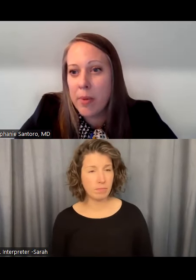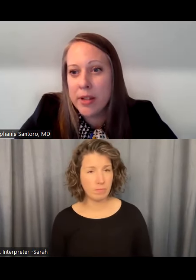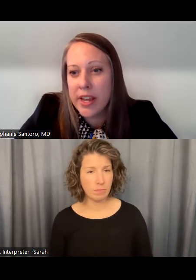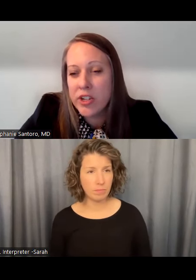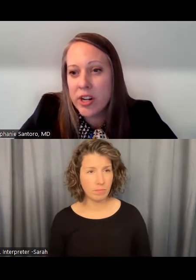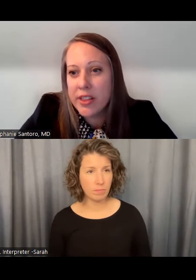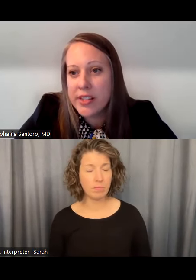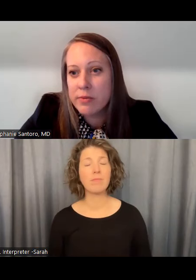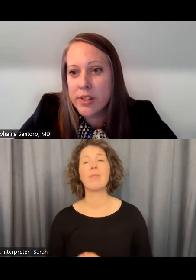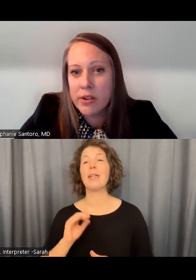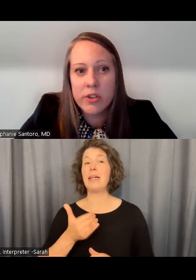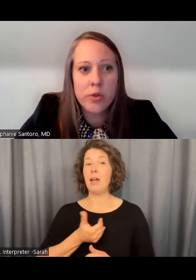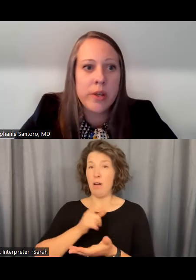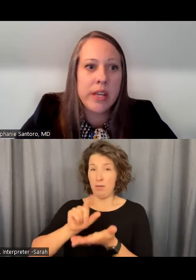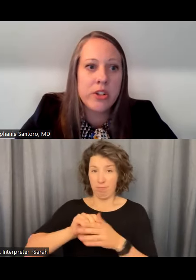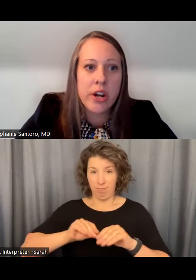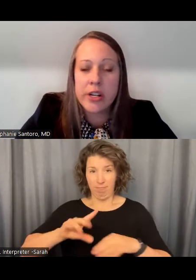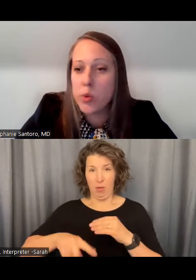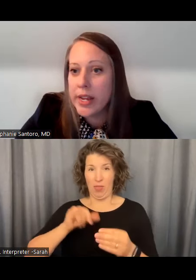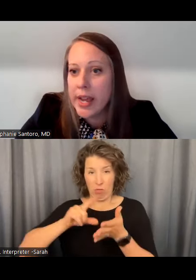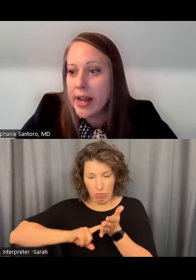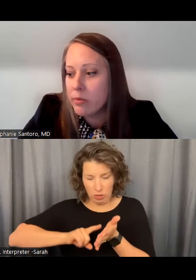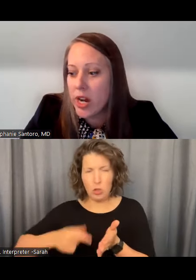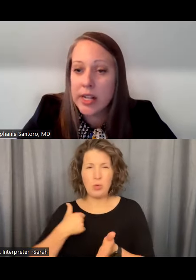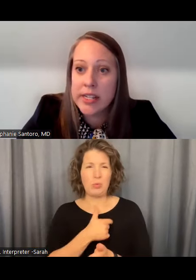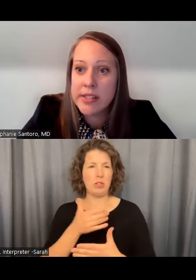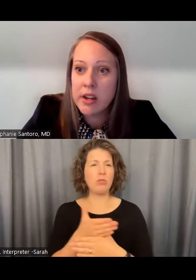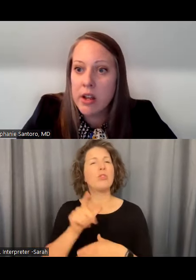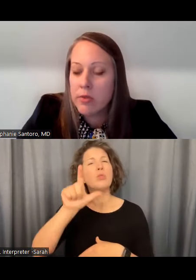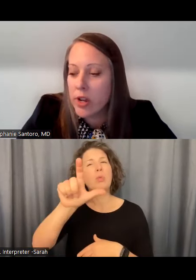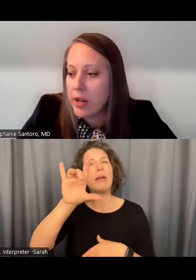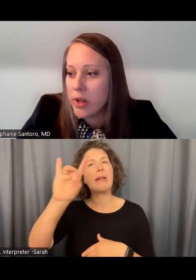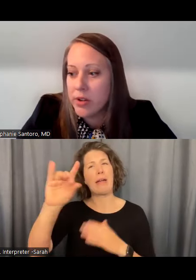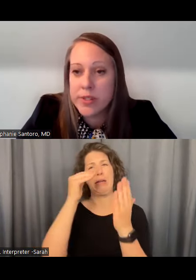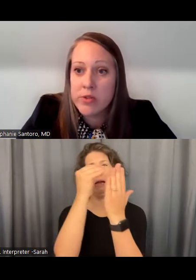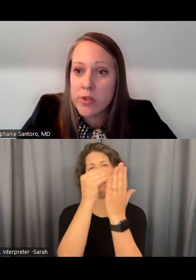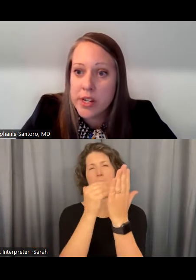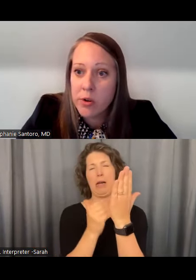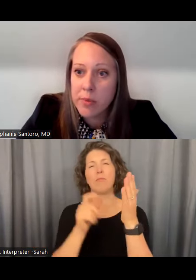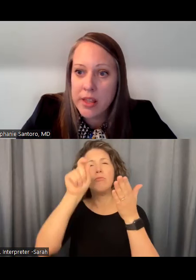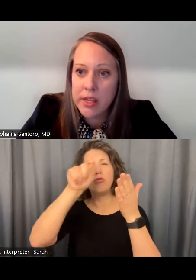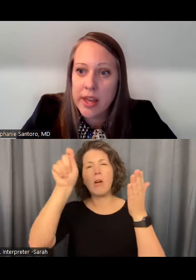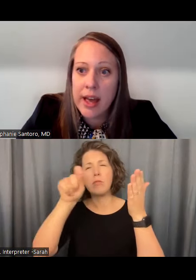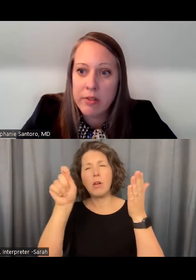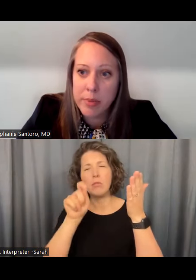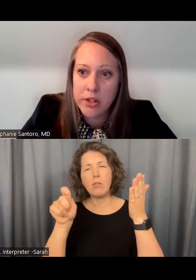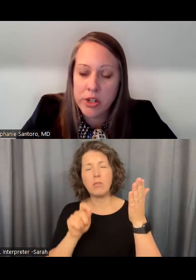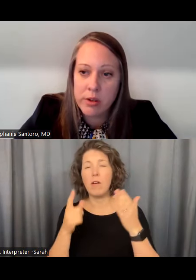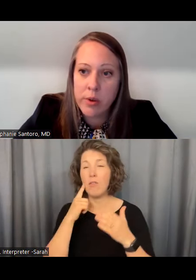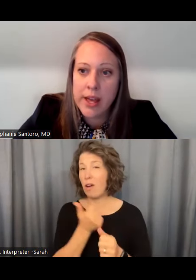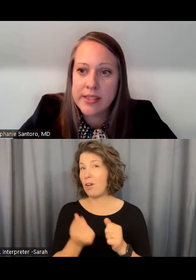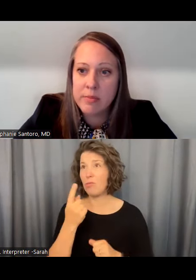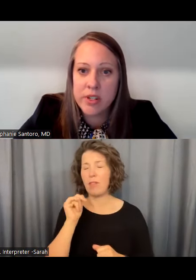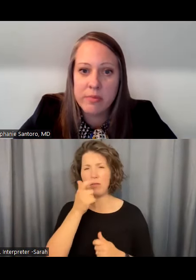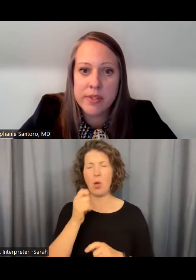In our publication on this research, we shared a 28-item checklist for anyone who's interested or may think they have a patient